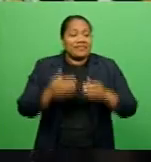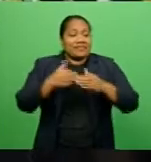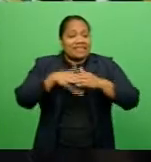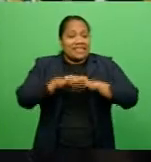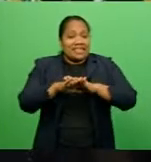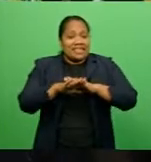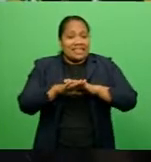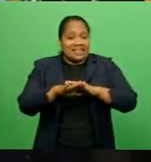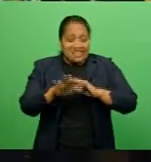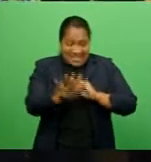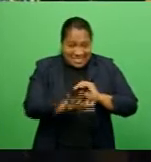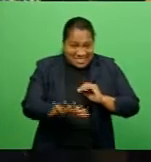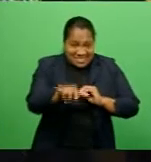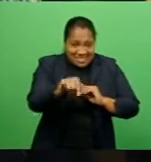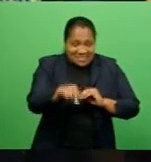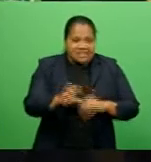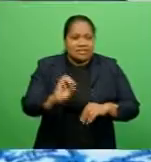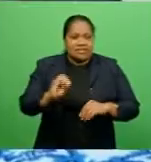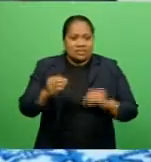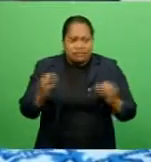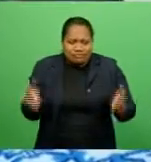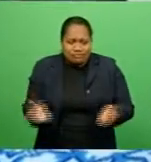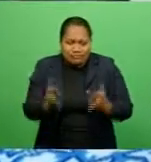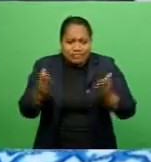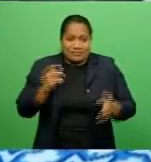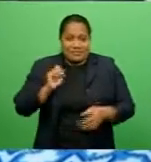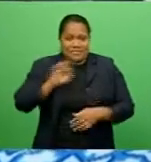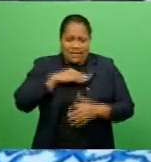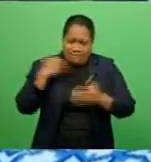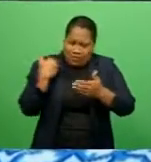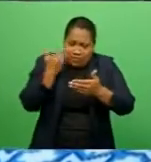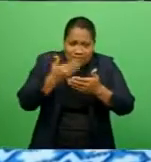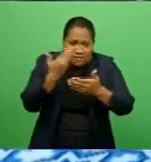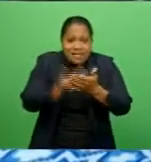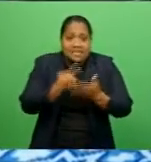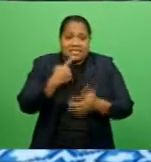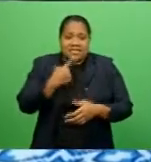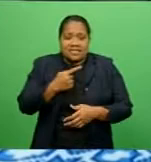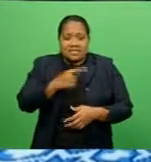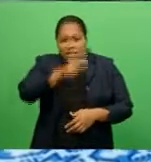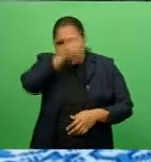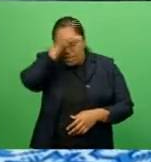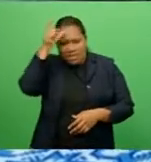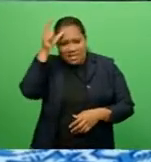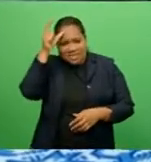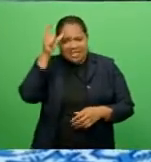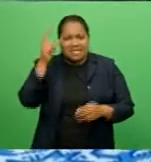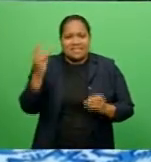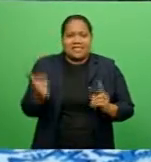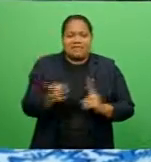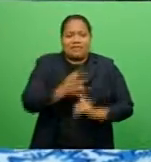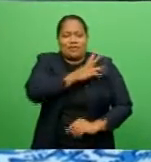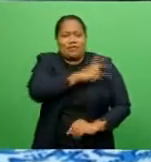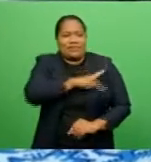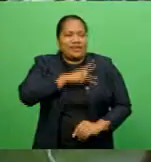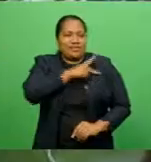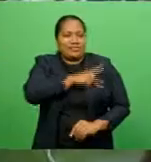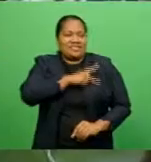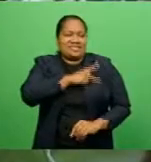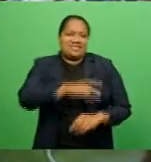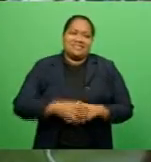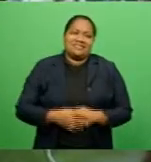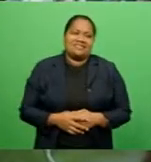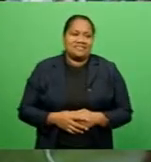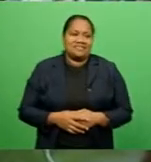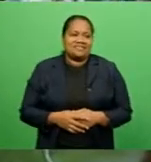nurturing aspiring medical staff for decades, she says nursing is a noble profession. When one becomes a nurse, you're a nurse for